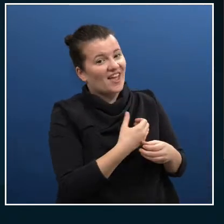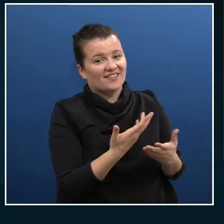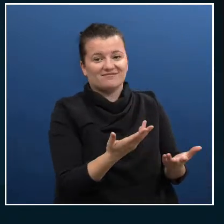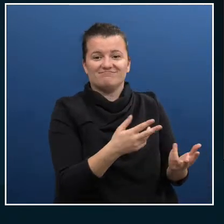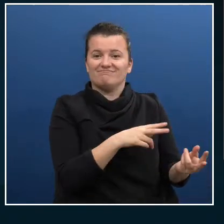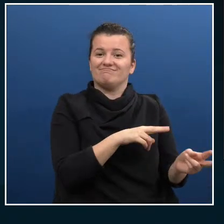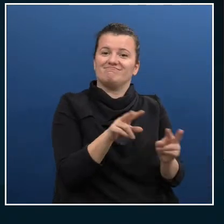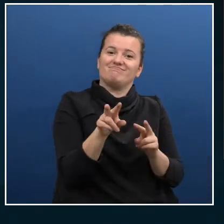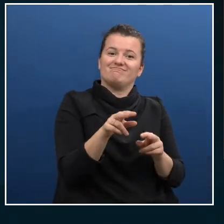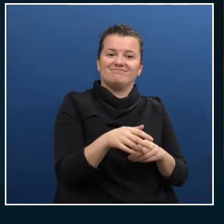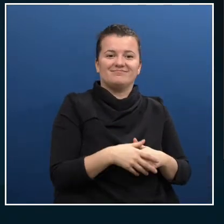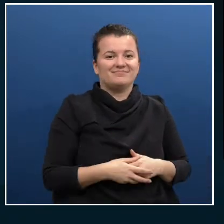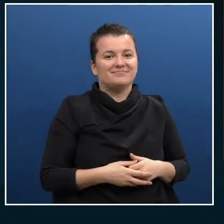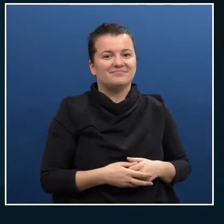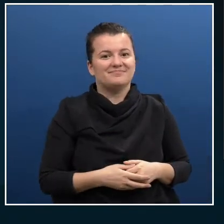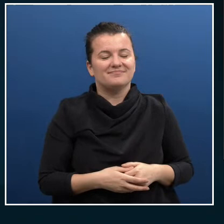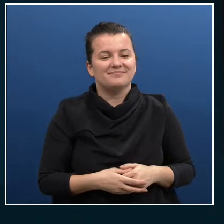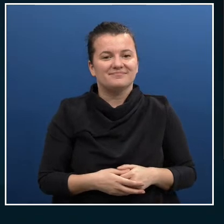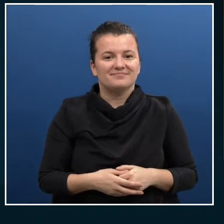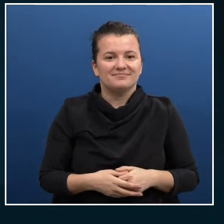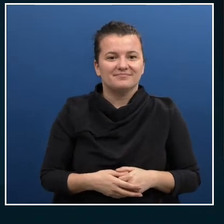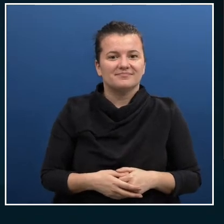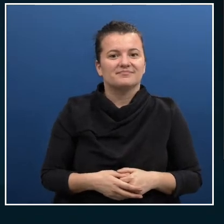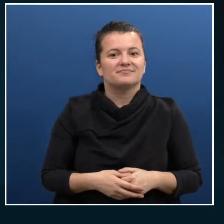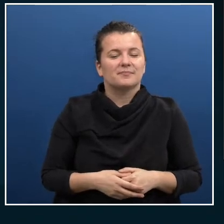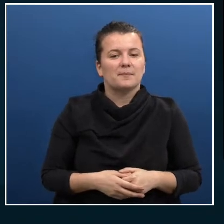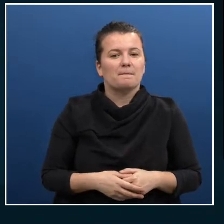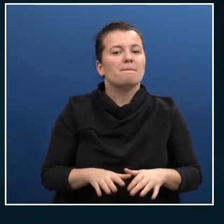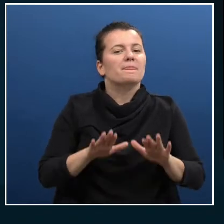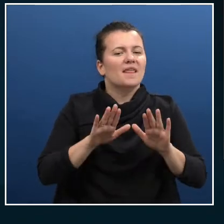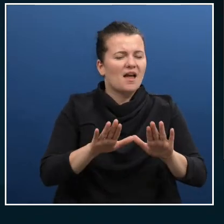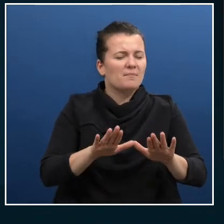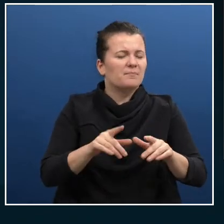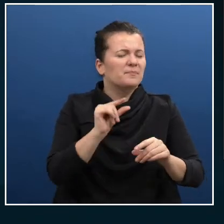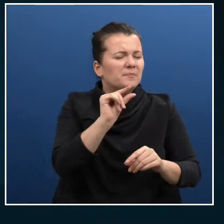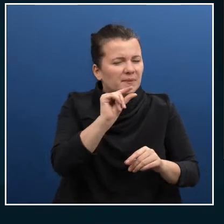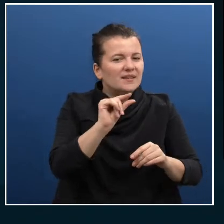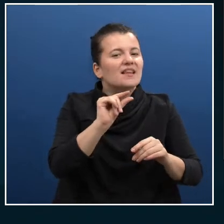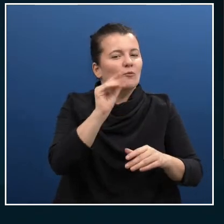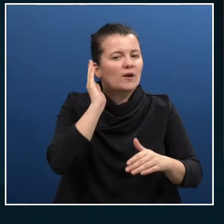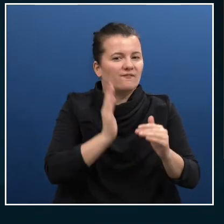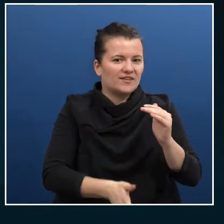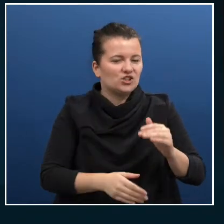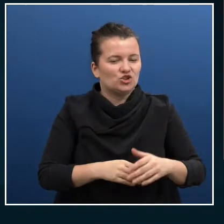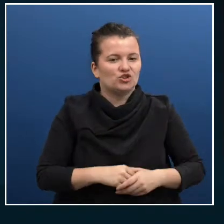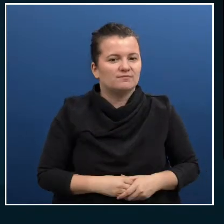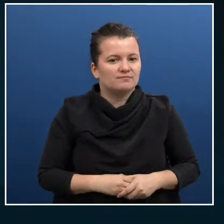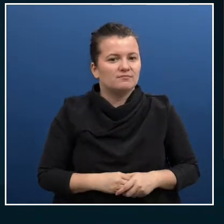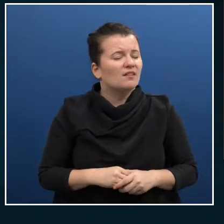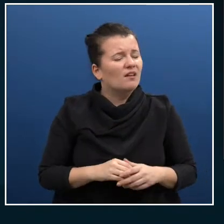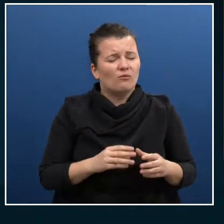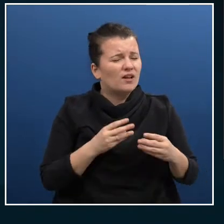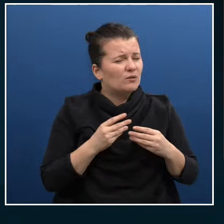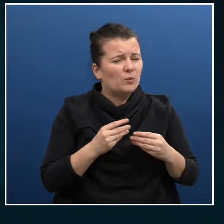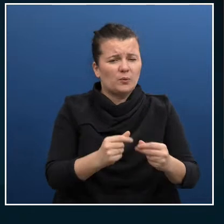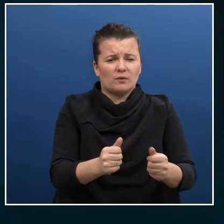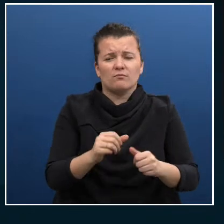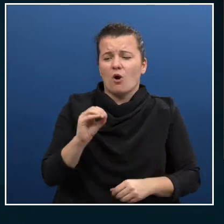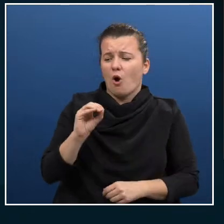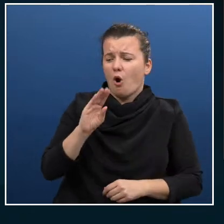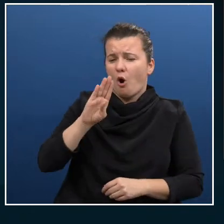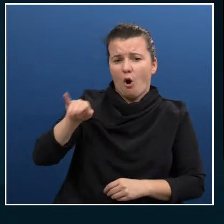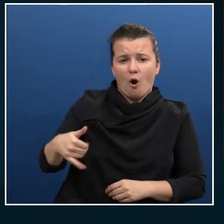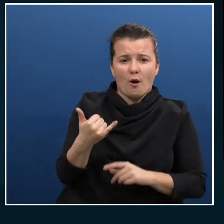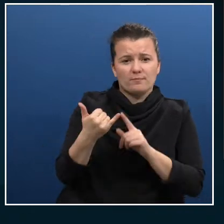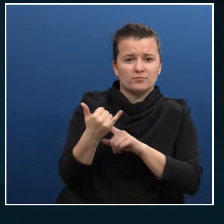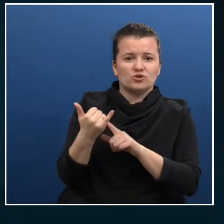so it's going to take a couple of seconds more before this completes, but as you can see, it all went pretty smooth with all these objects being created in